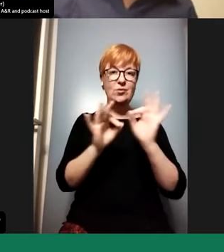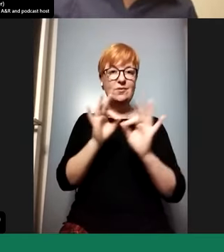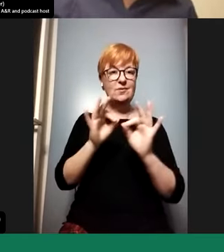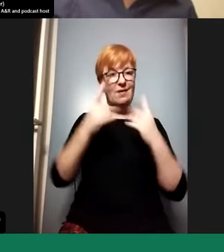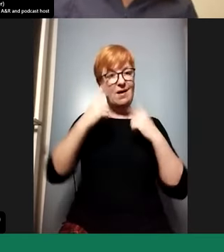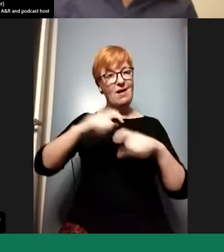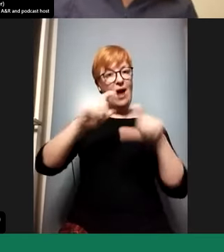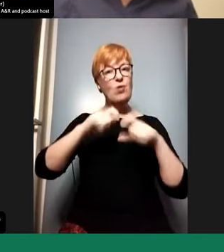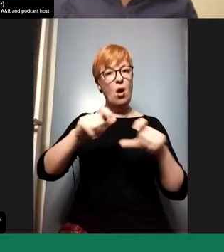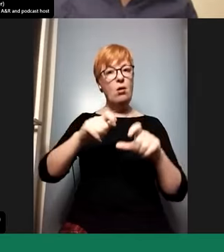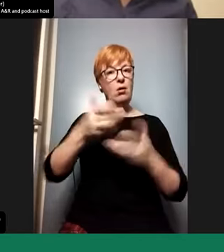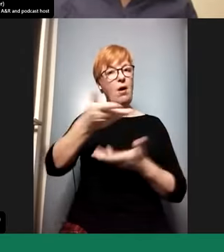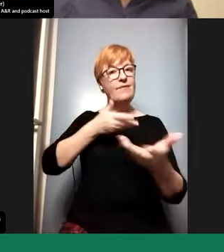conversation?